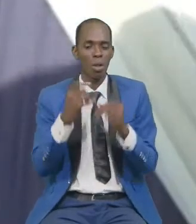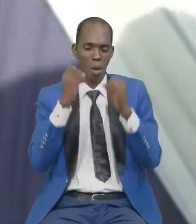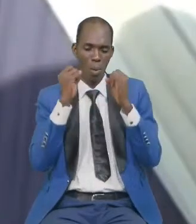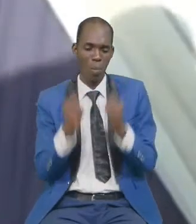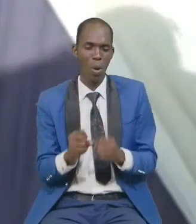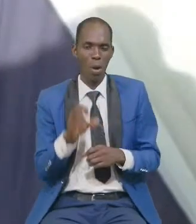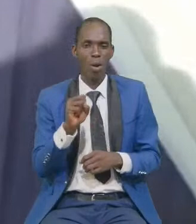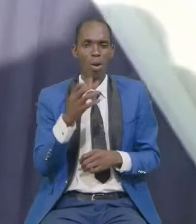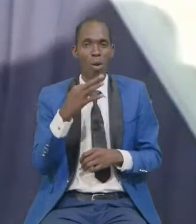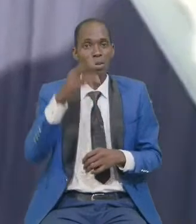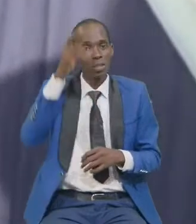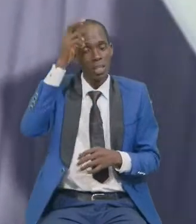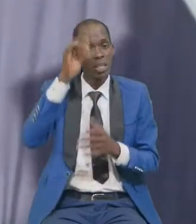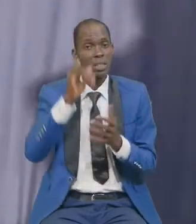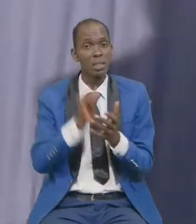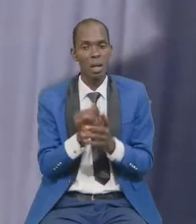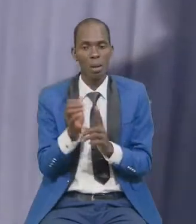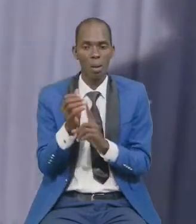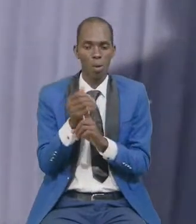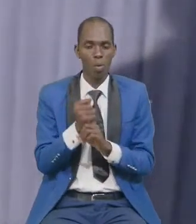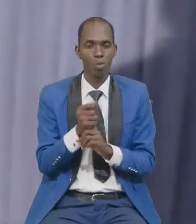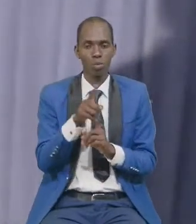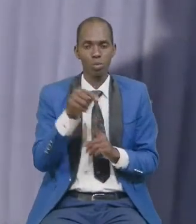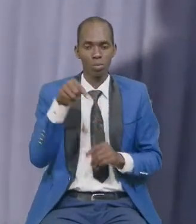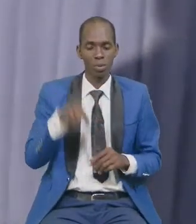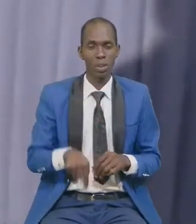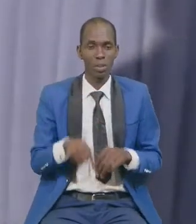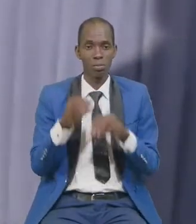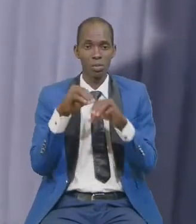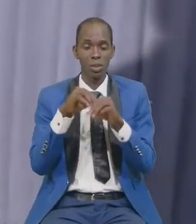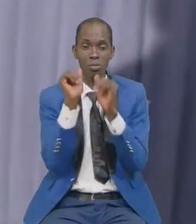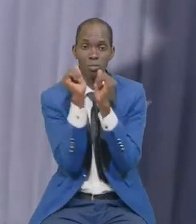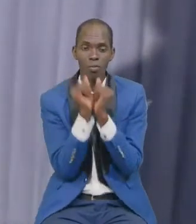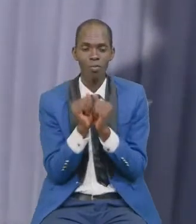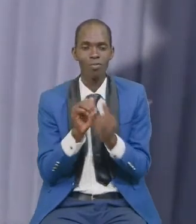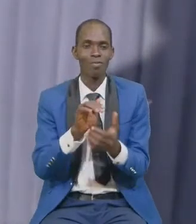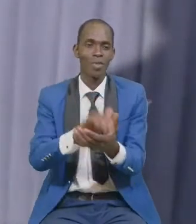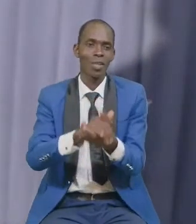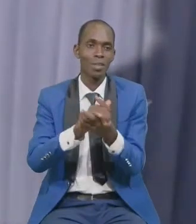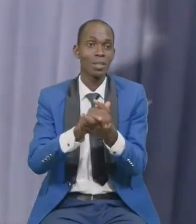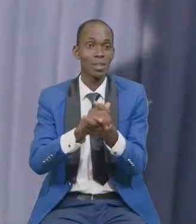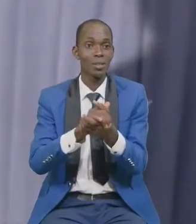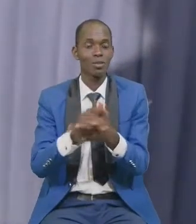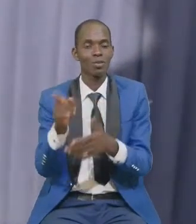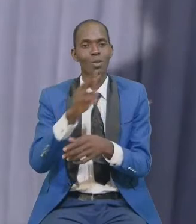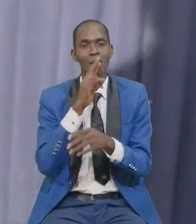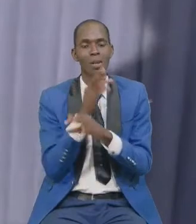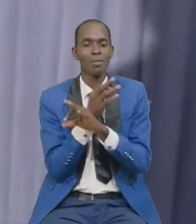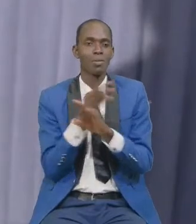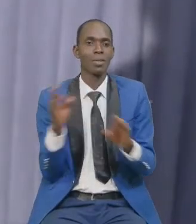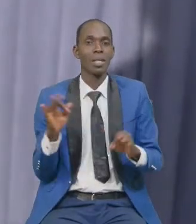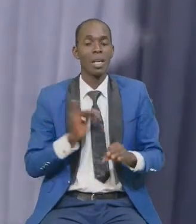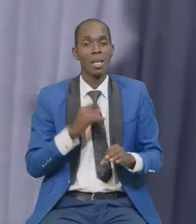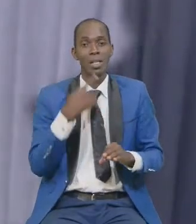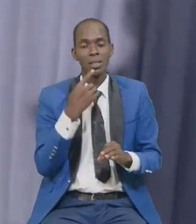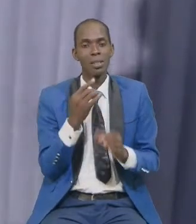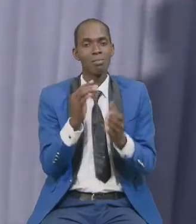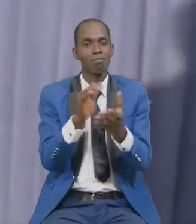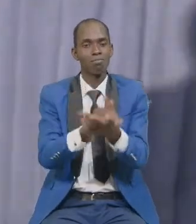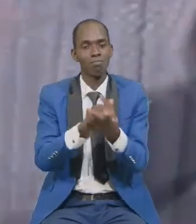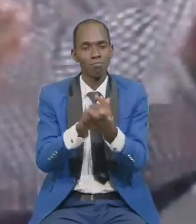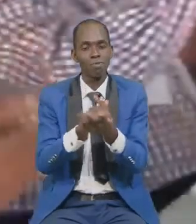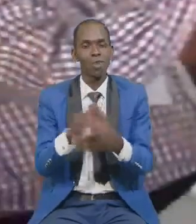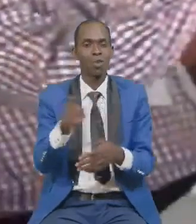Satan that hold you captive. Congratulations, you are free. I said, congratulations, you are